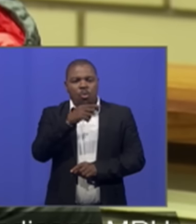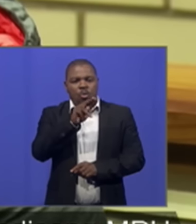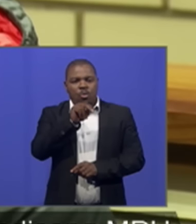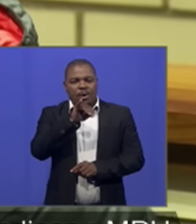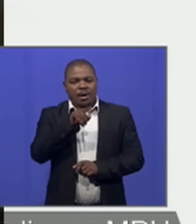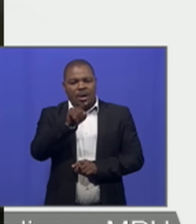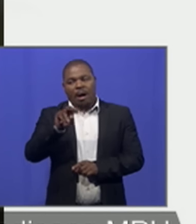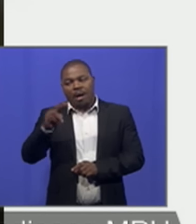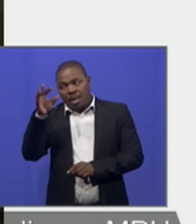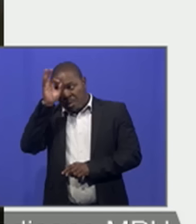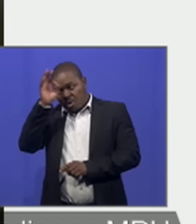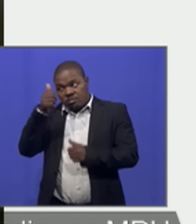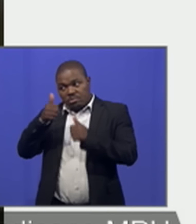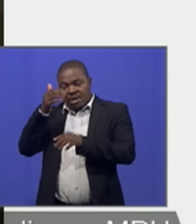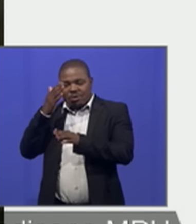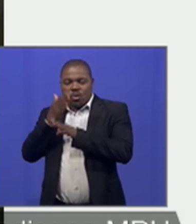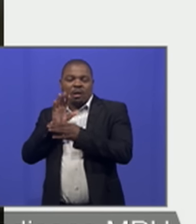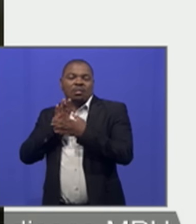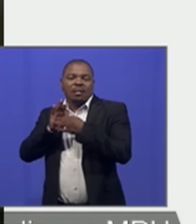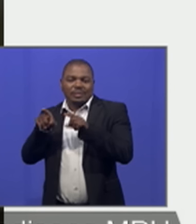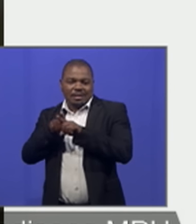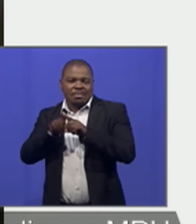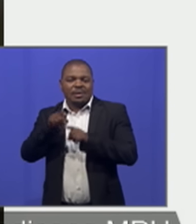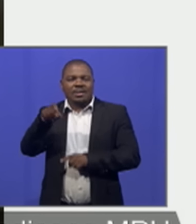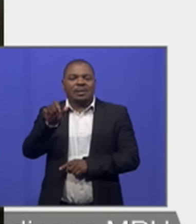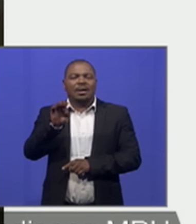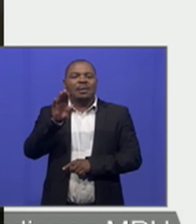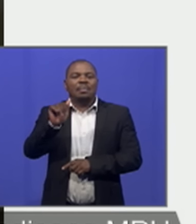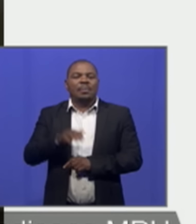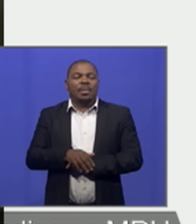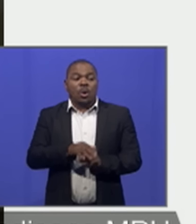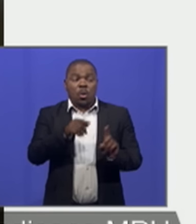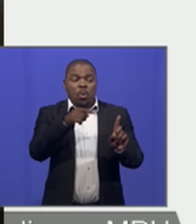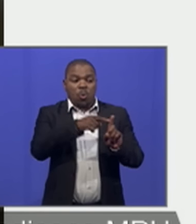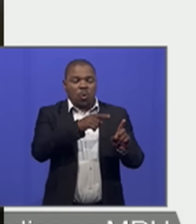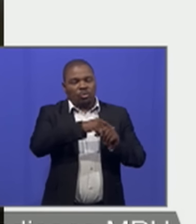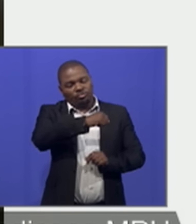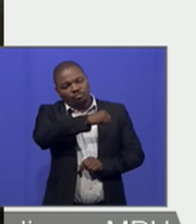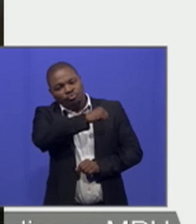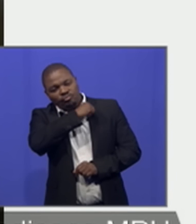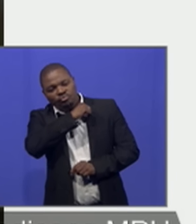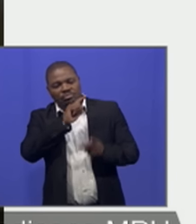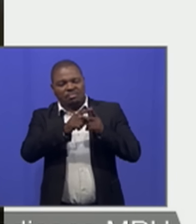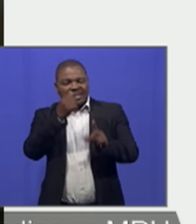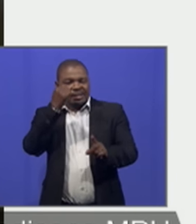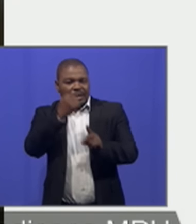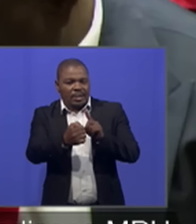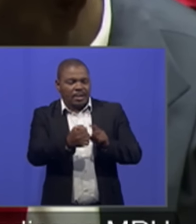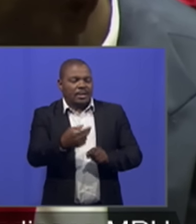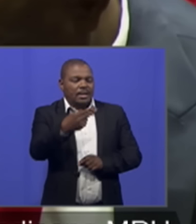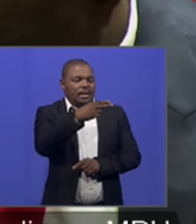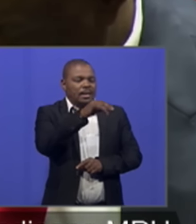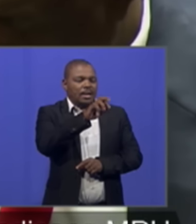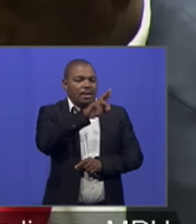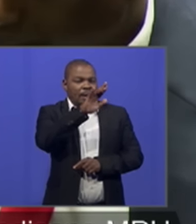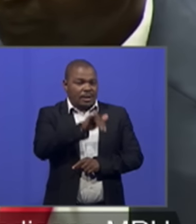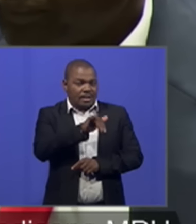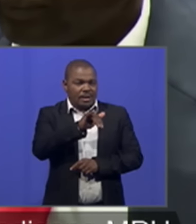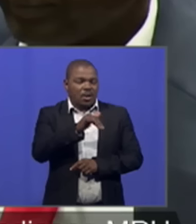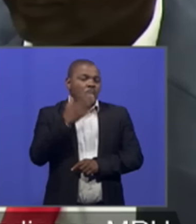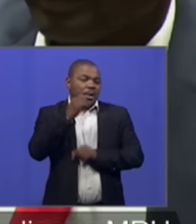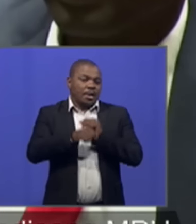ka sephiring go bala Majoro General Xaba. Nkune o latofatšwa ka go thopa le go bolaya Hillary Gadi ka 2022. Mmele wa